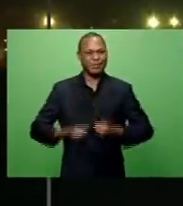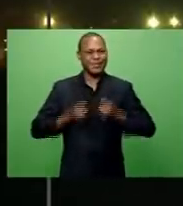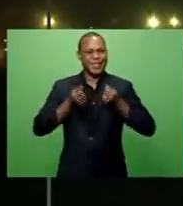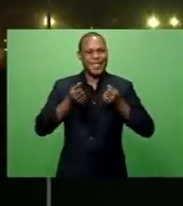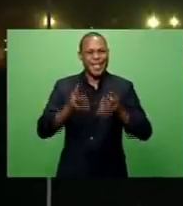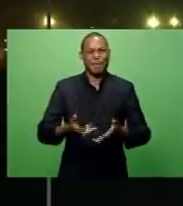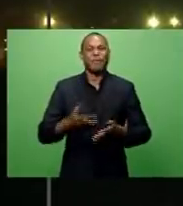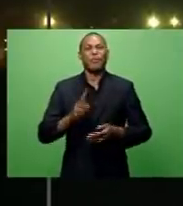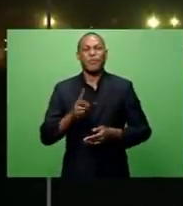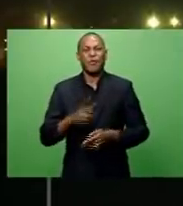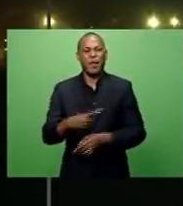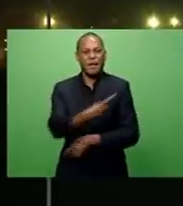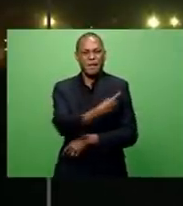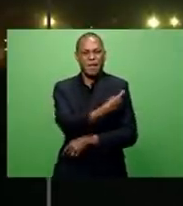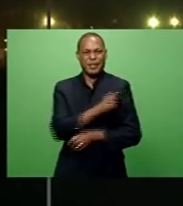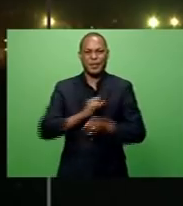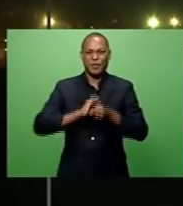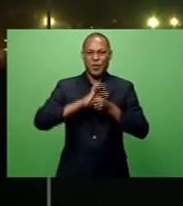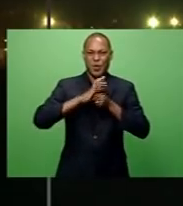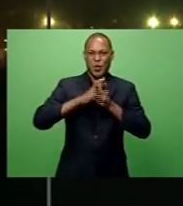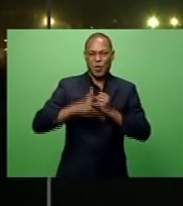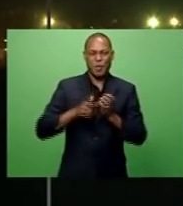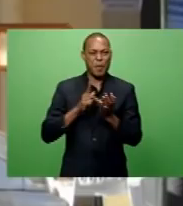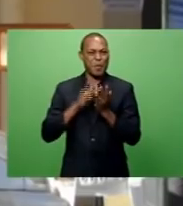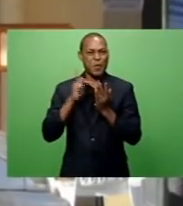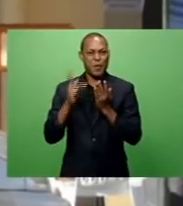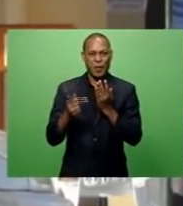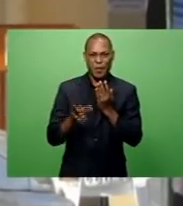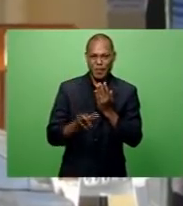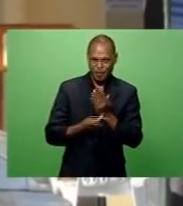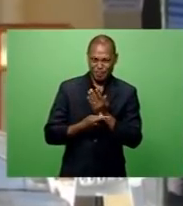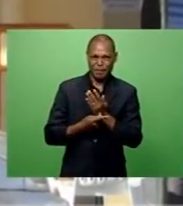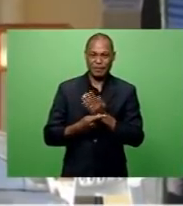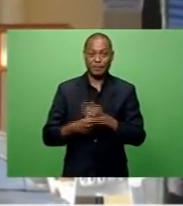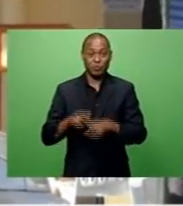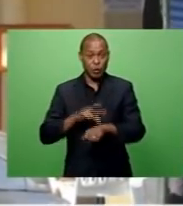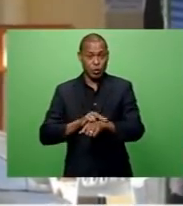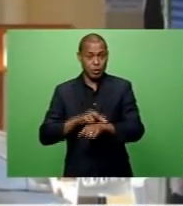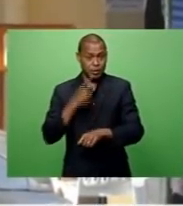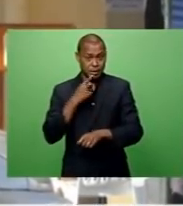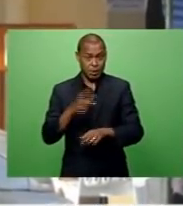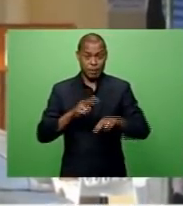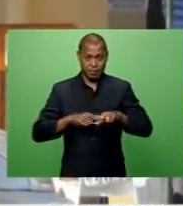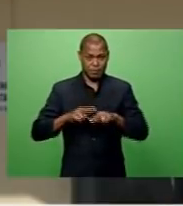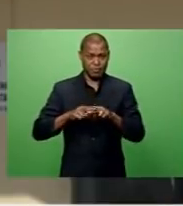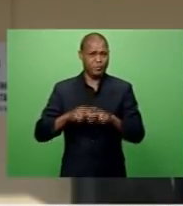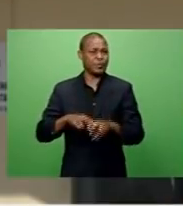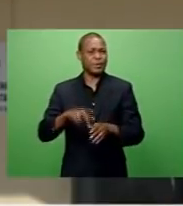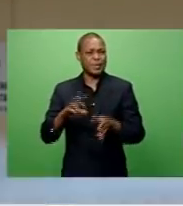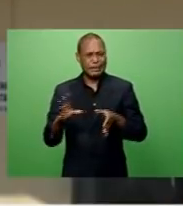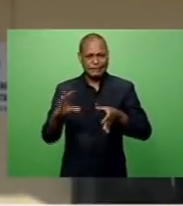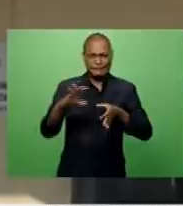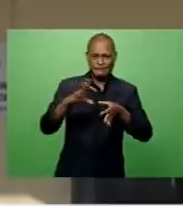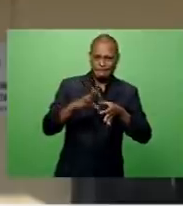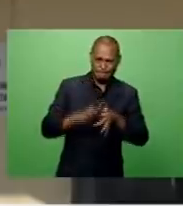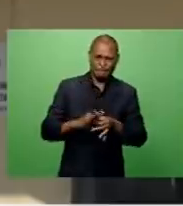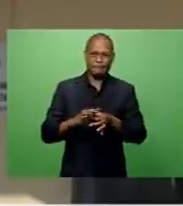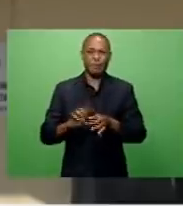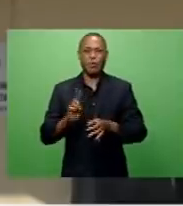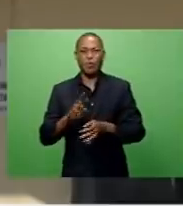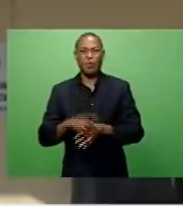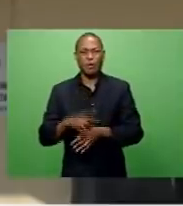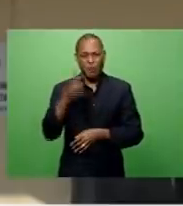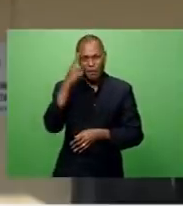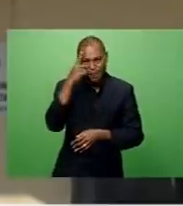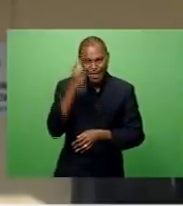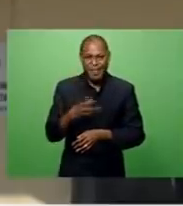vaccines for the national COVID-19 vaccination program. Dr. Fong says Fiji is part of the COVAX initiative and will be taking delivery of